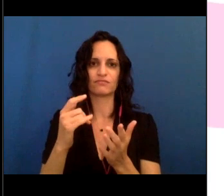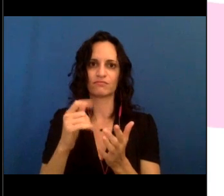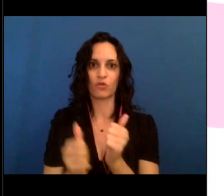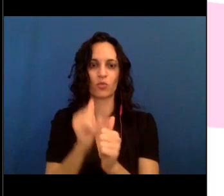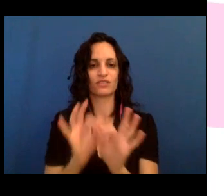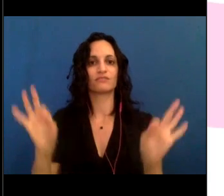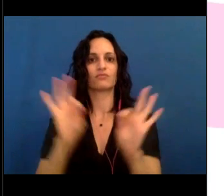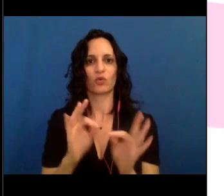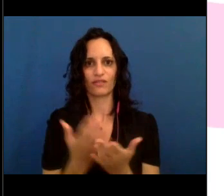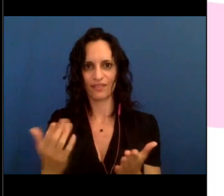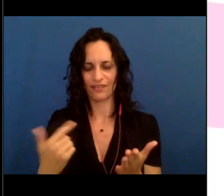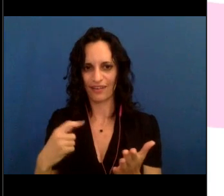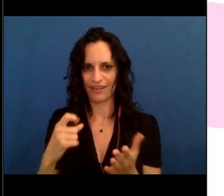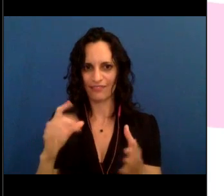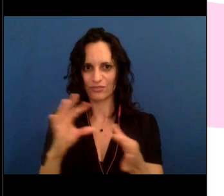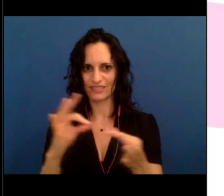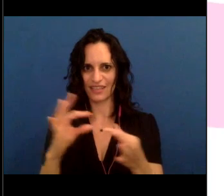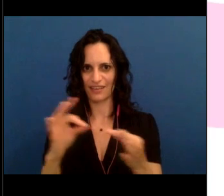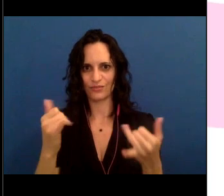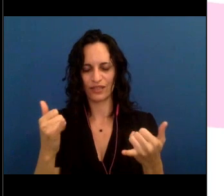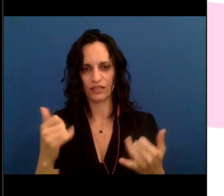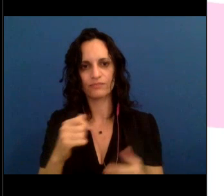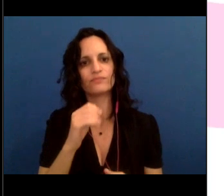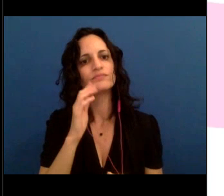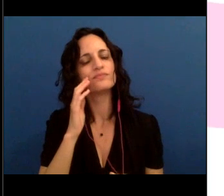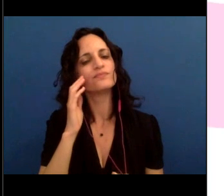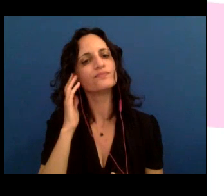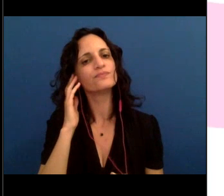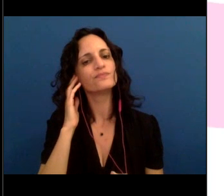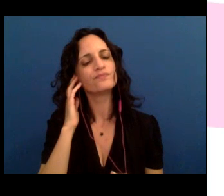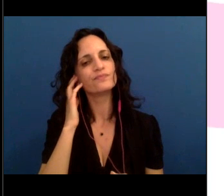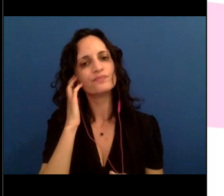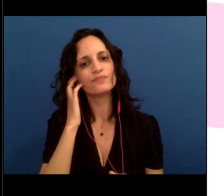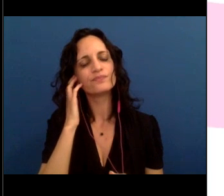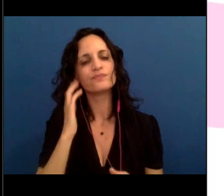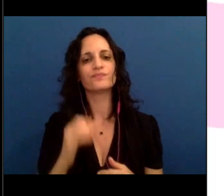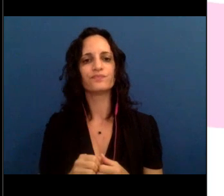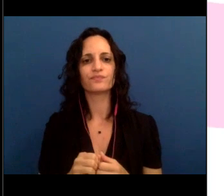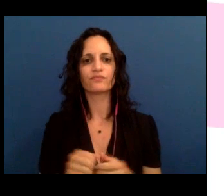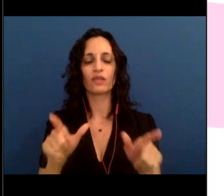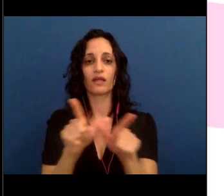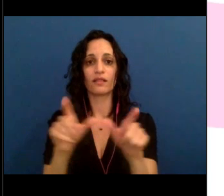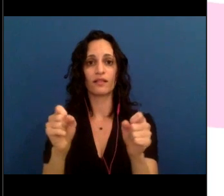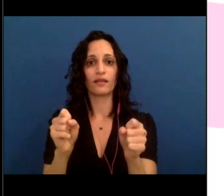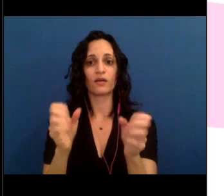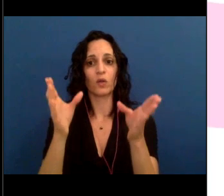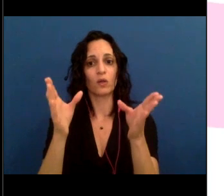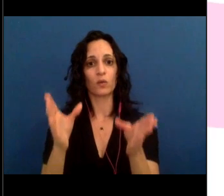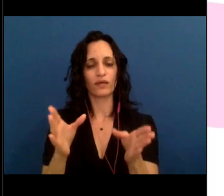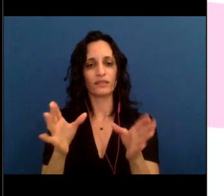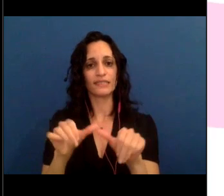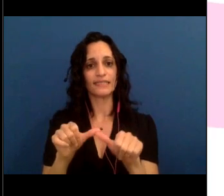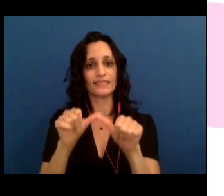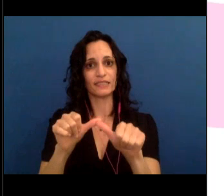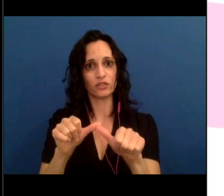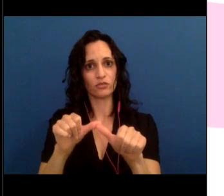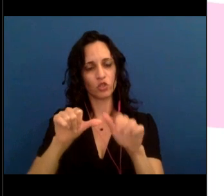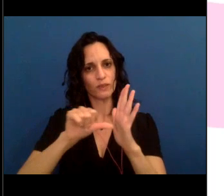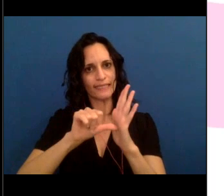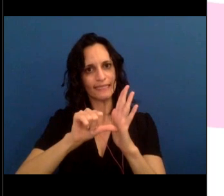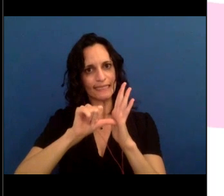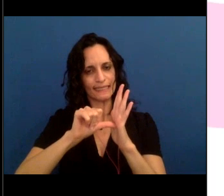have to say in this talk, which is that linguists do continue to insist, in spite of